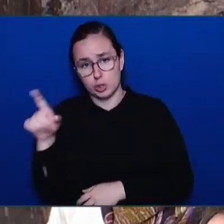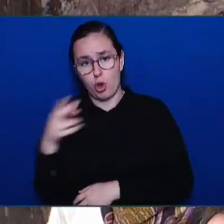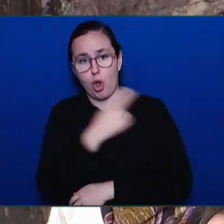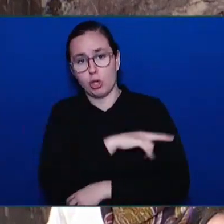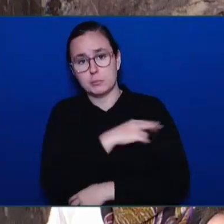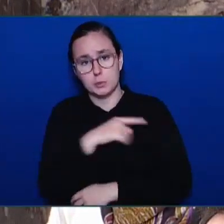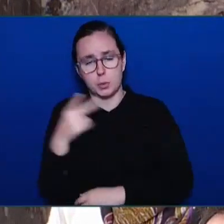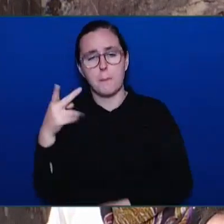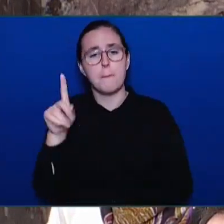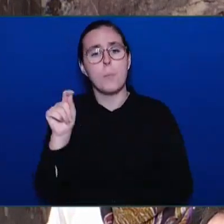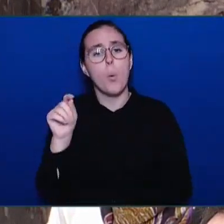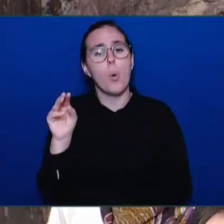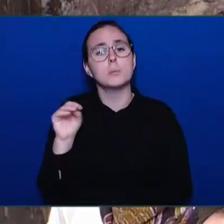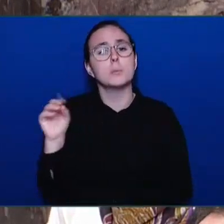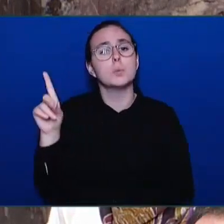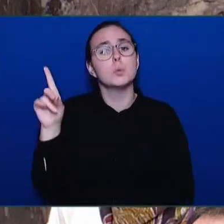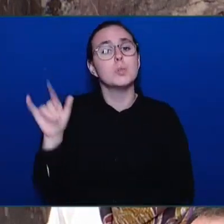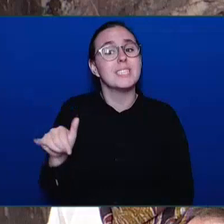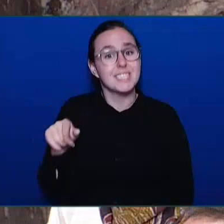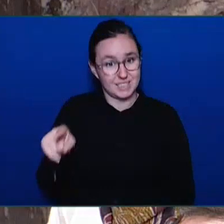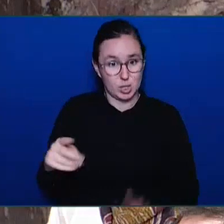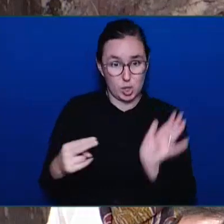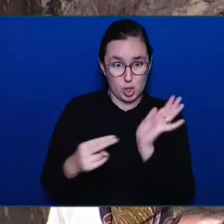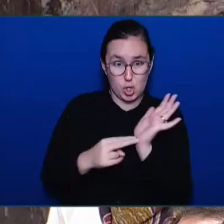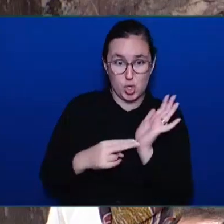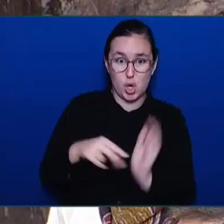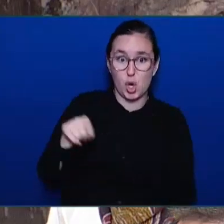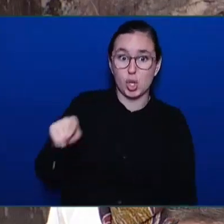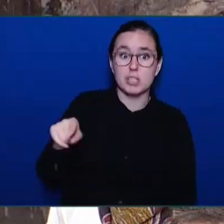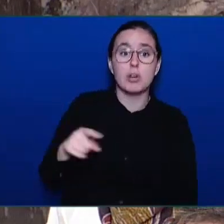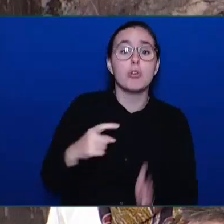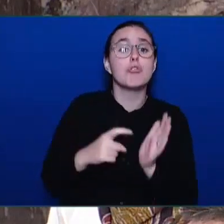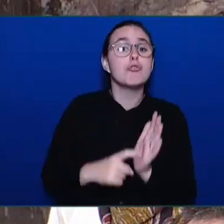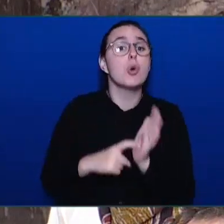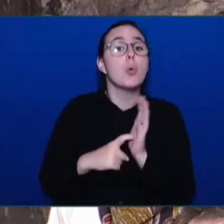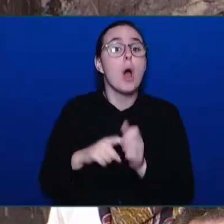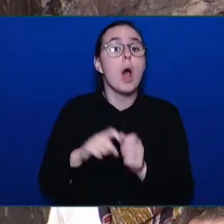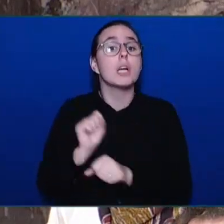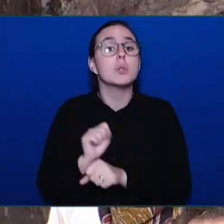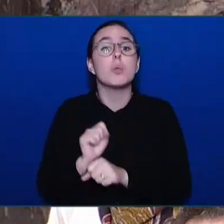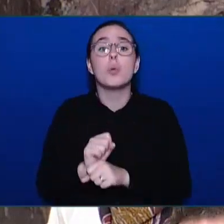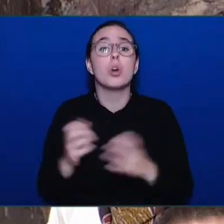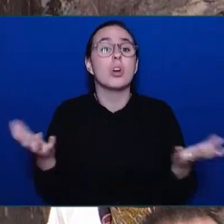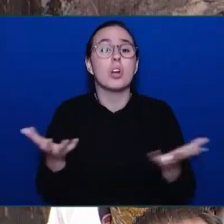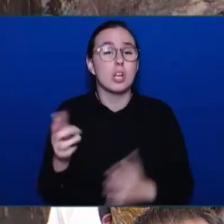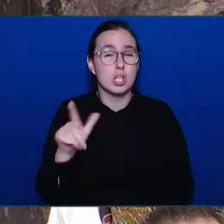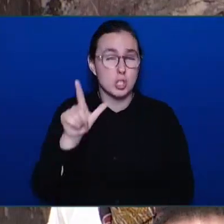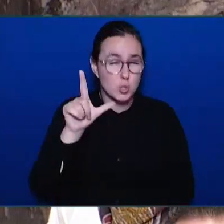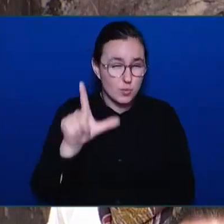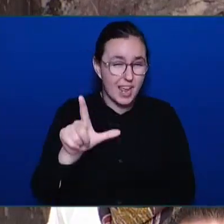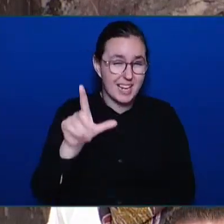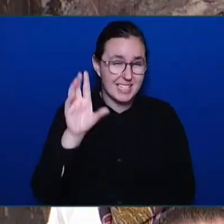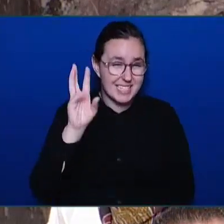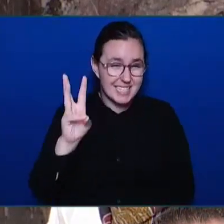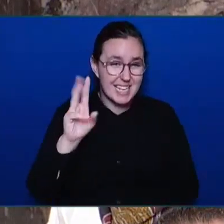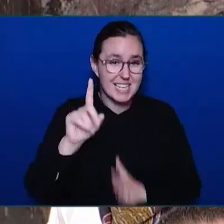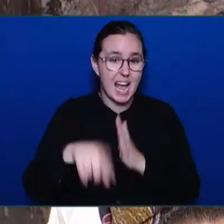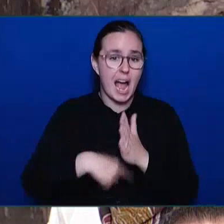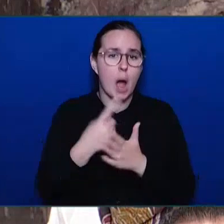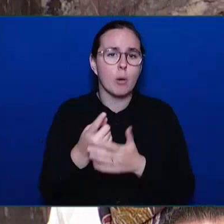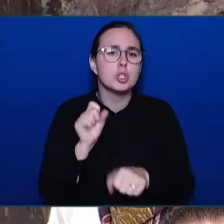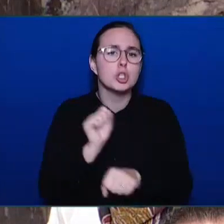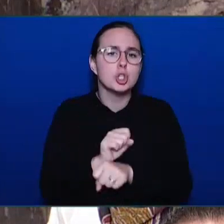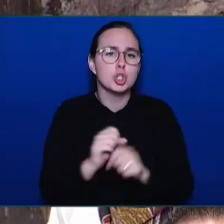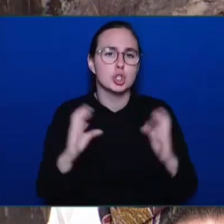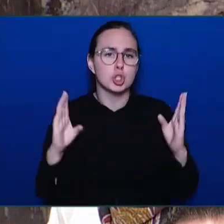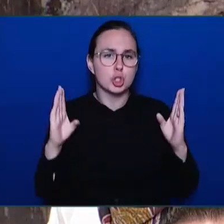26-hour shifts. And they have an emergency department with only half the staff that they require. The minister knows that there